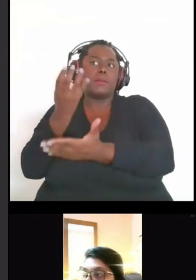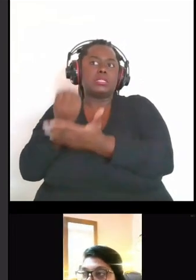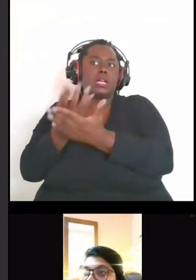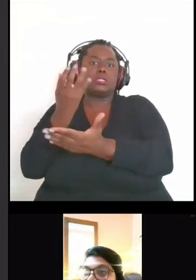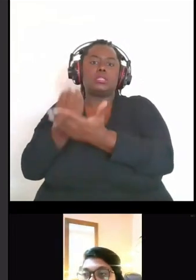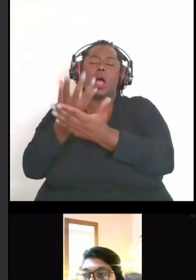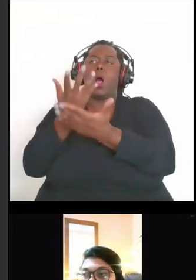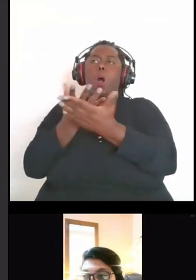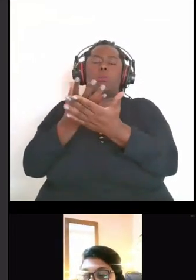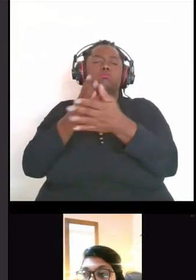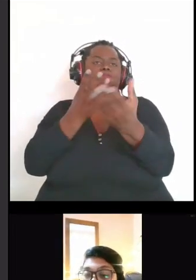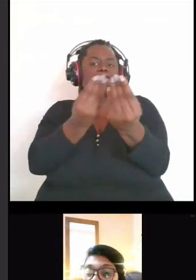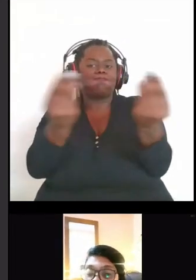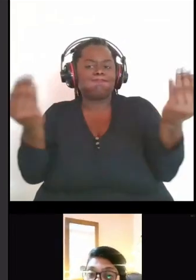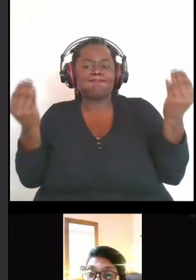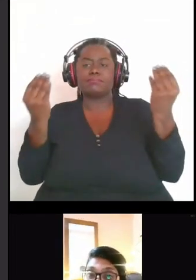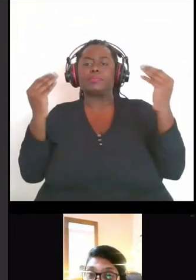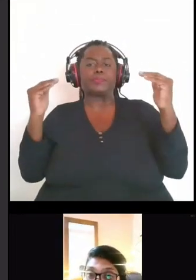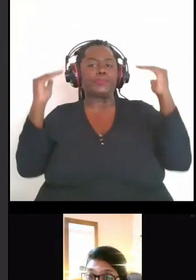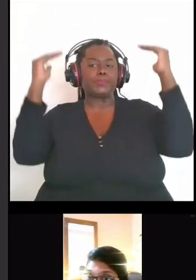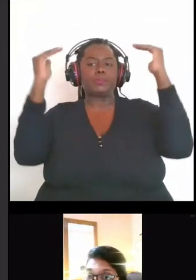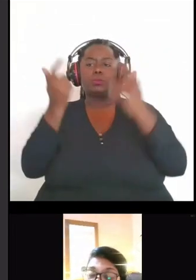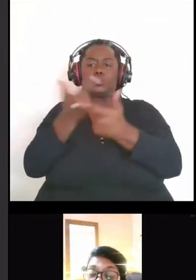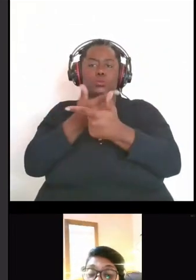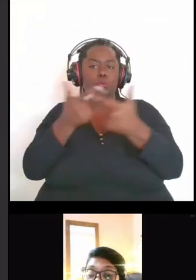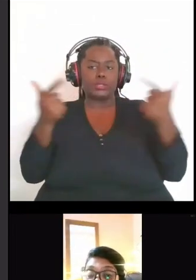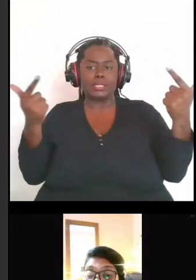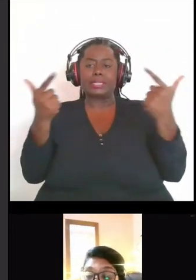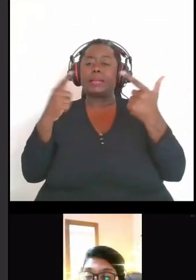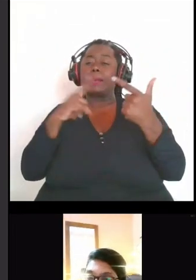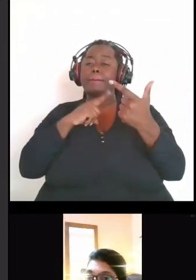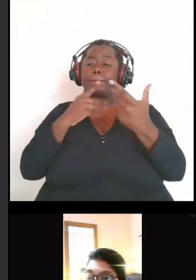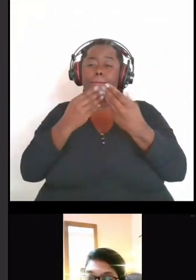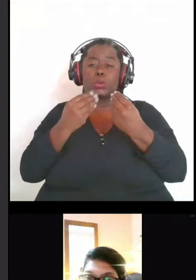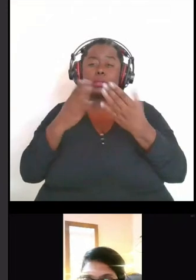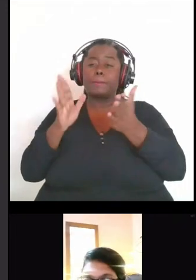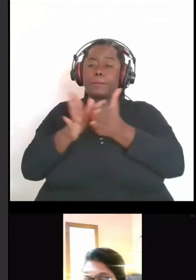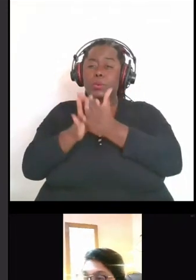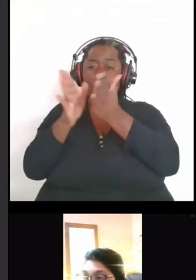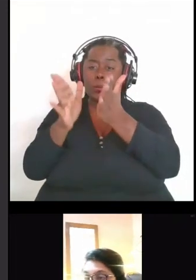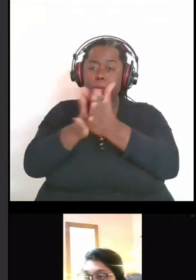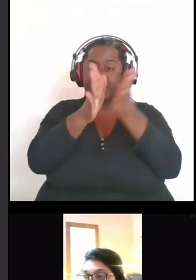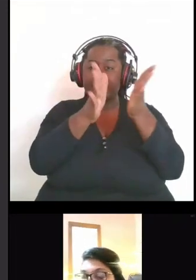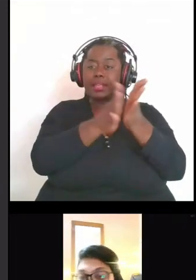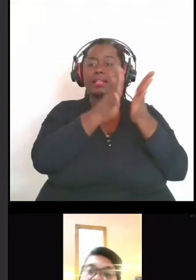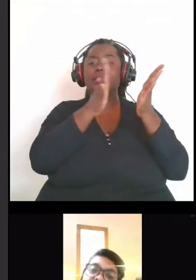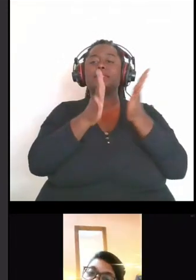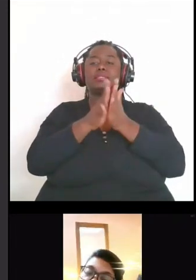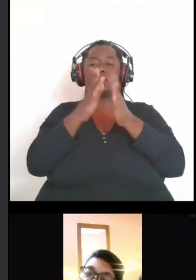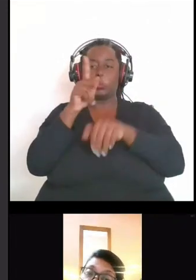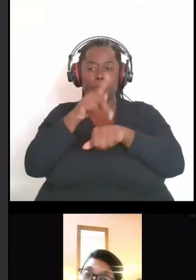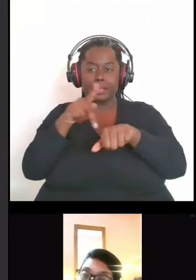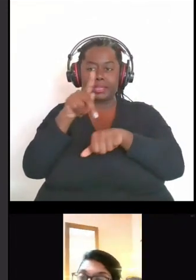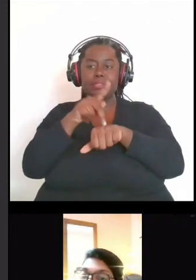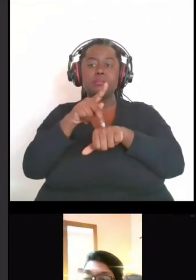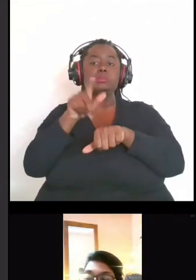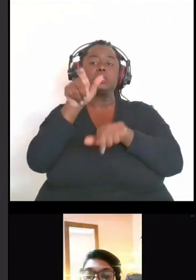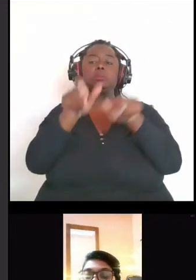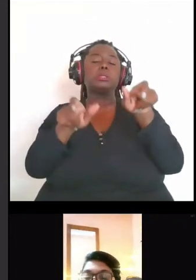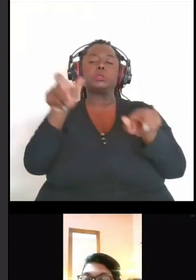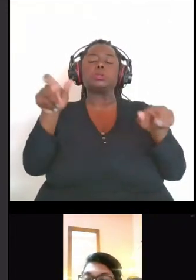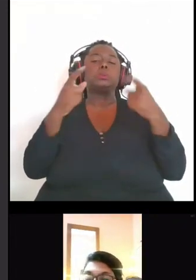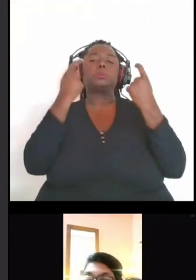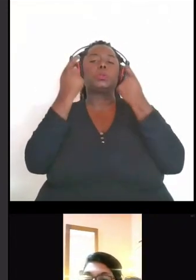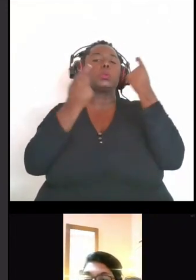and people are not so worried about gender as a theme or as a topic because they are still struggling for